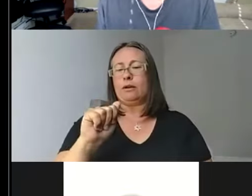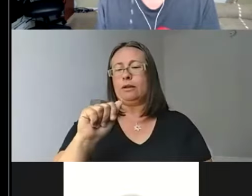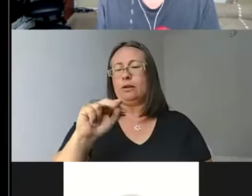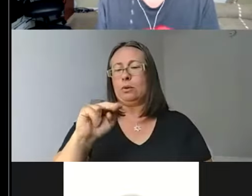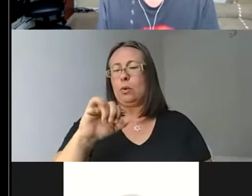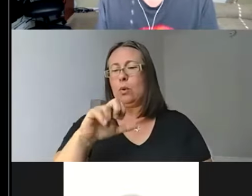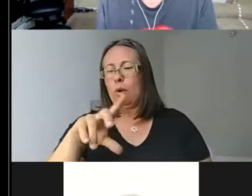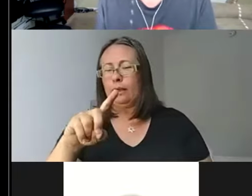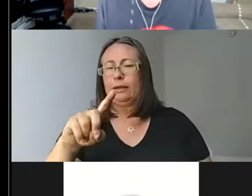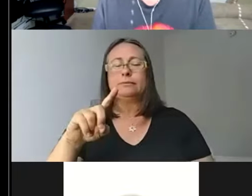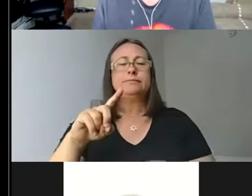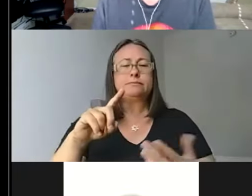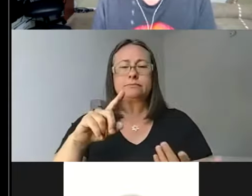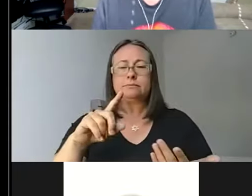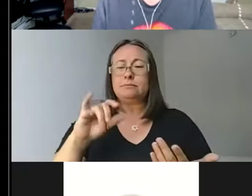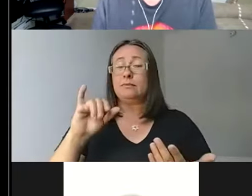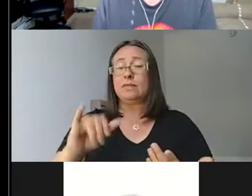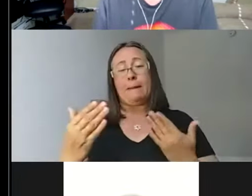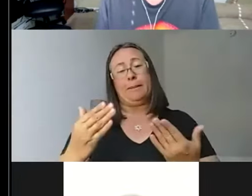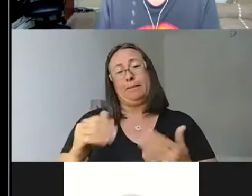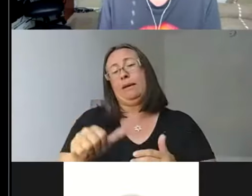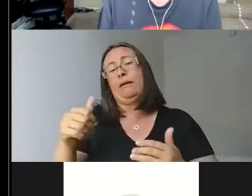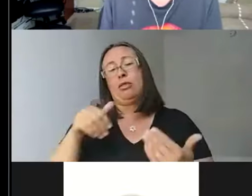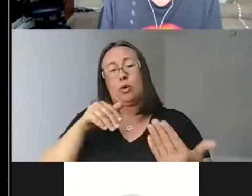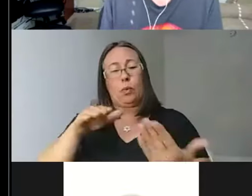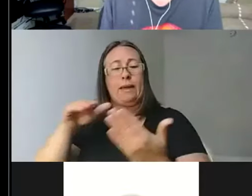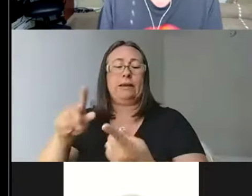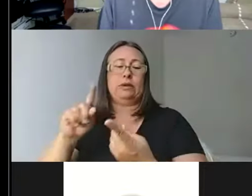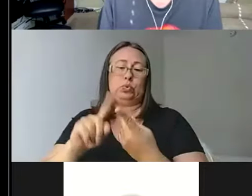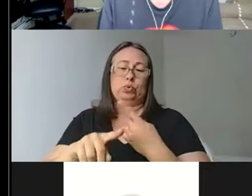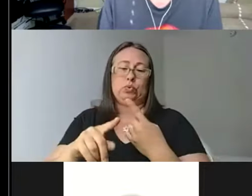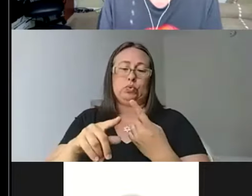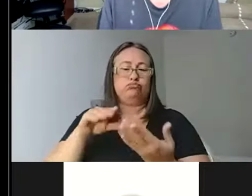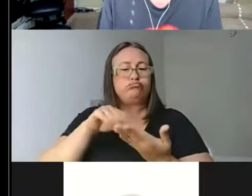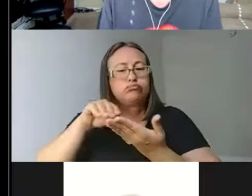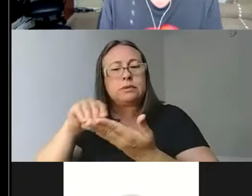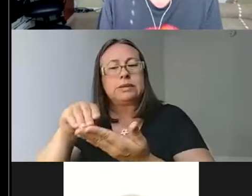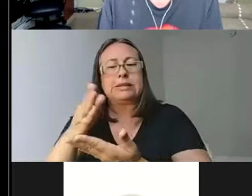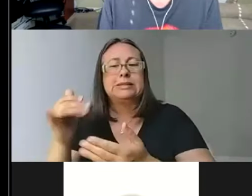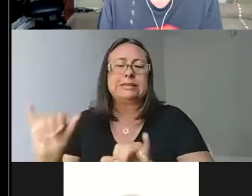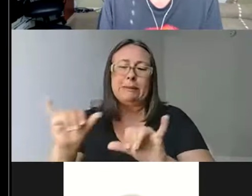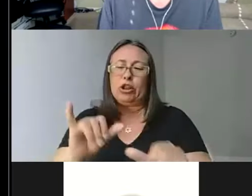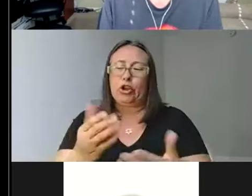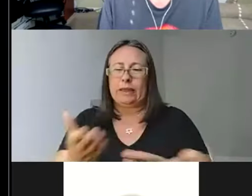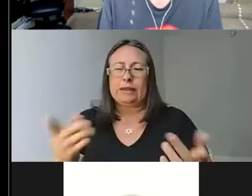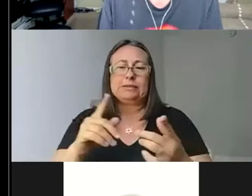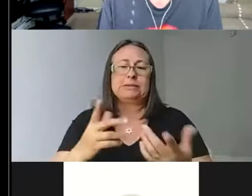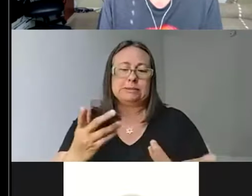human cells. And that might be another way that we can get at some similar kinds of things, but not using rodents.